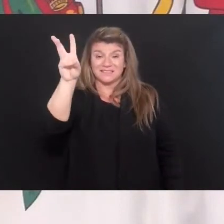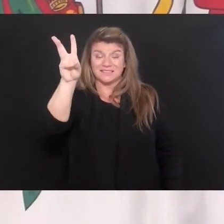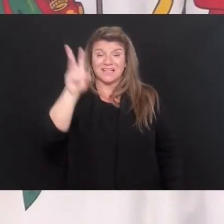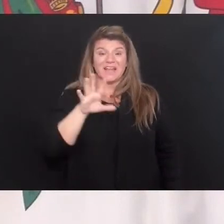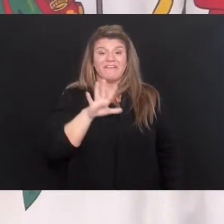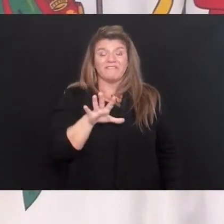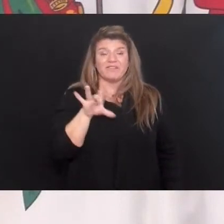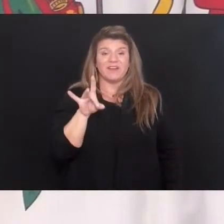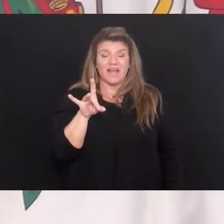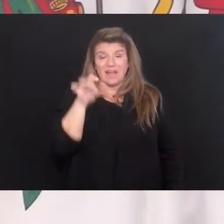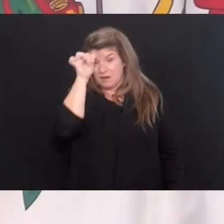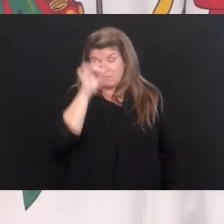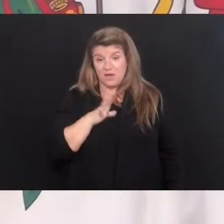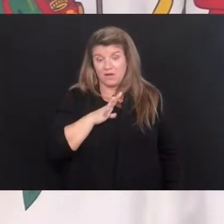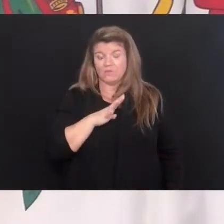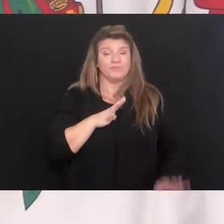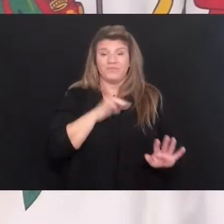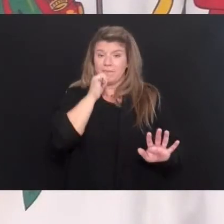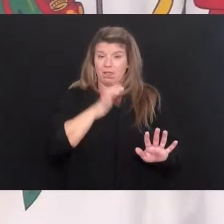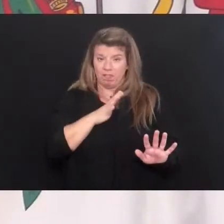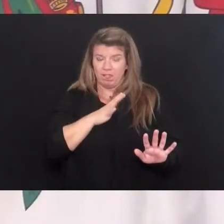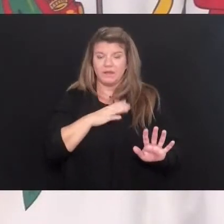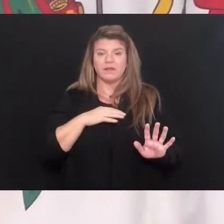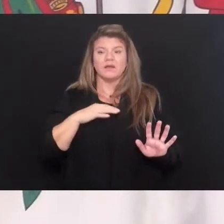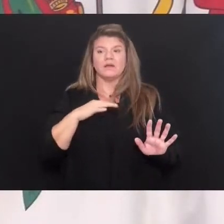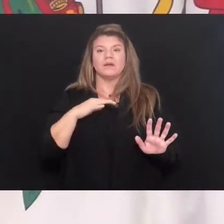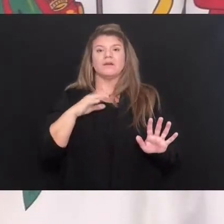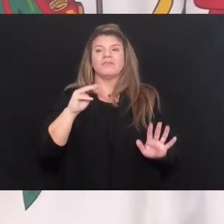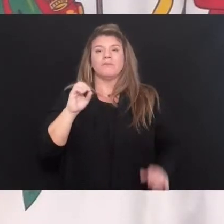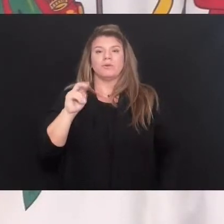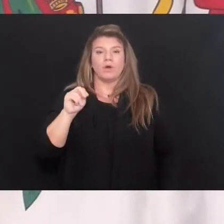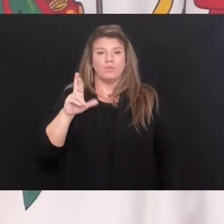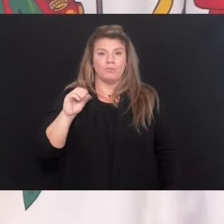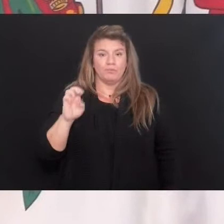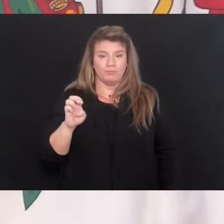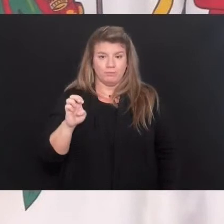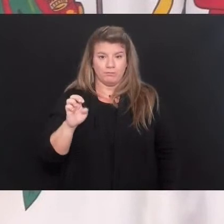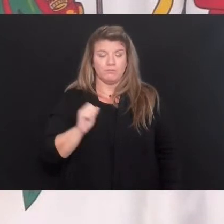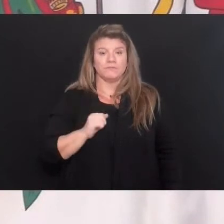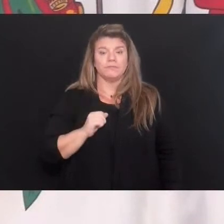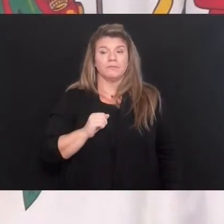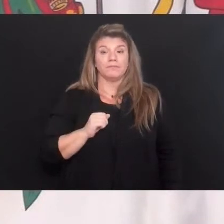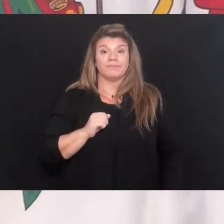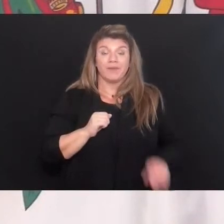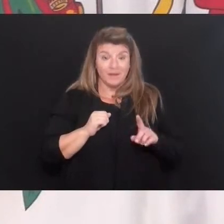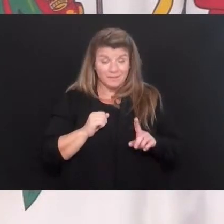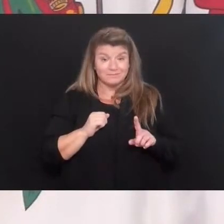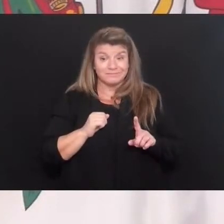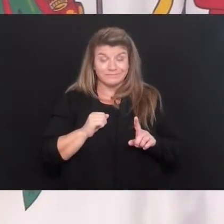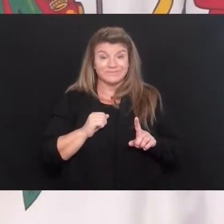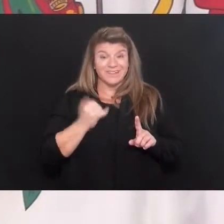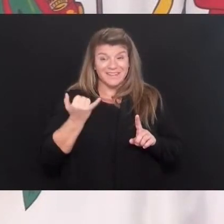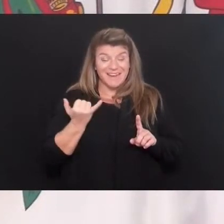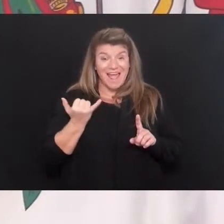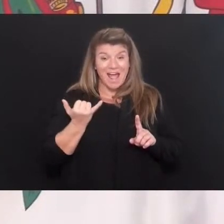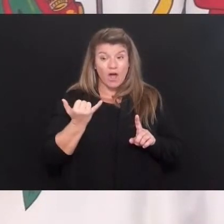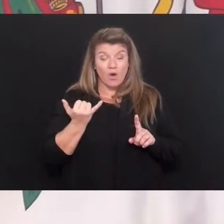a 58-year-old female from Monroe County. Another 40-year-old. The